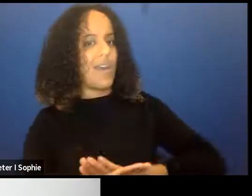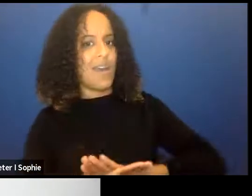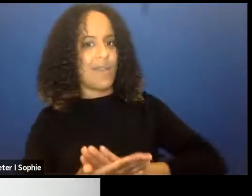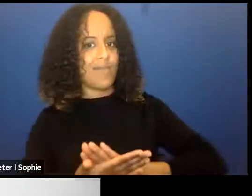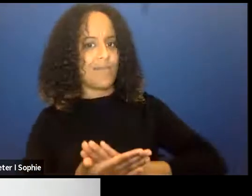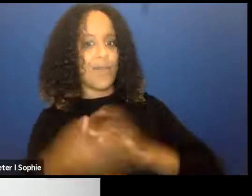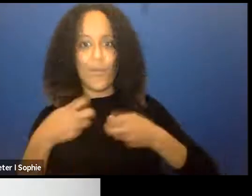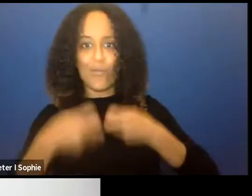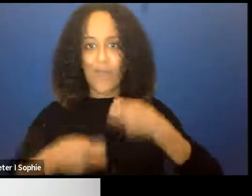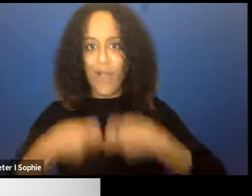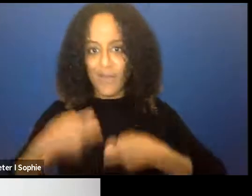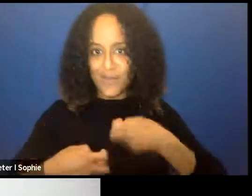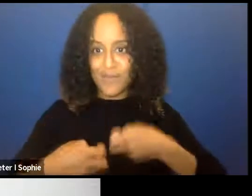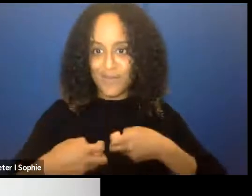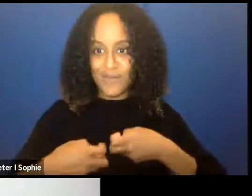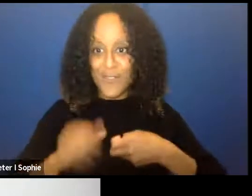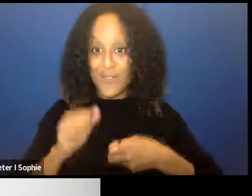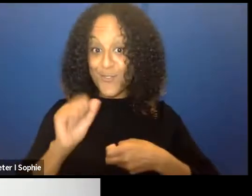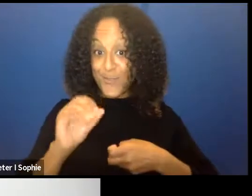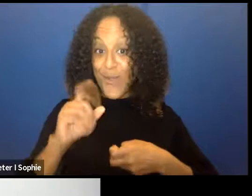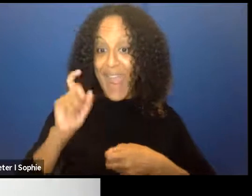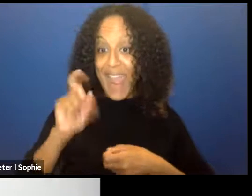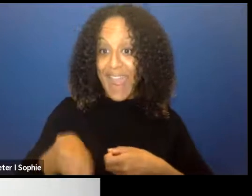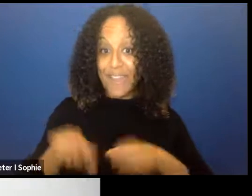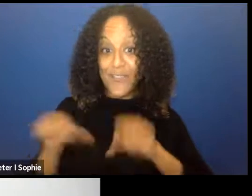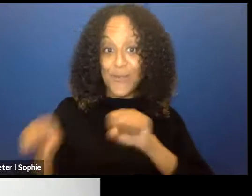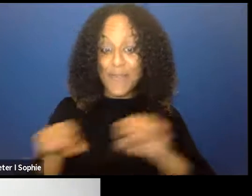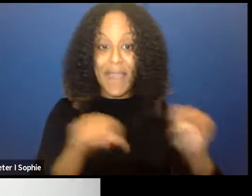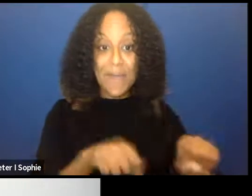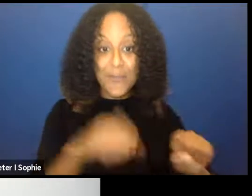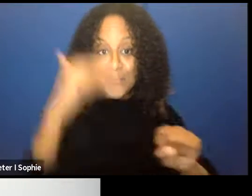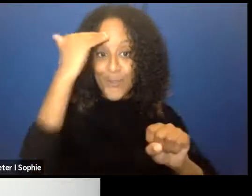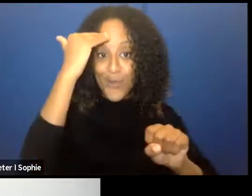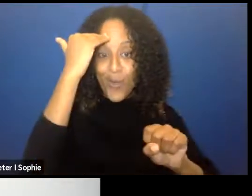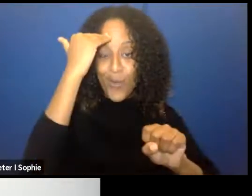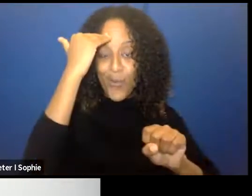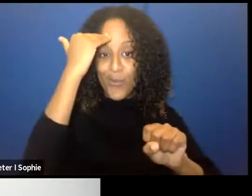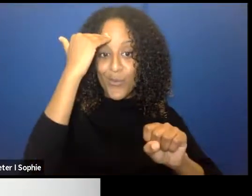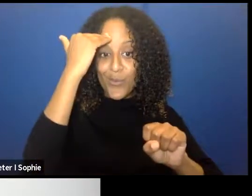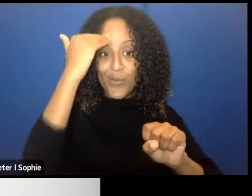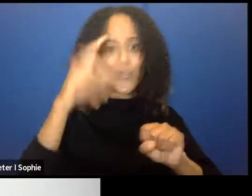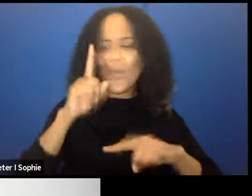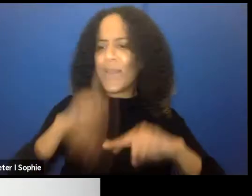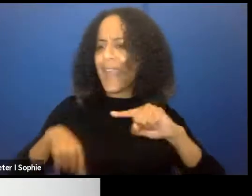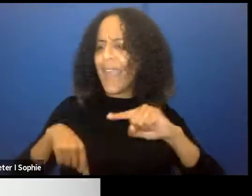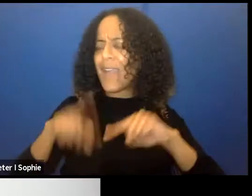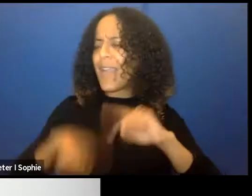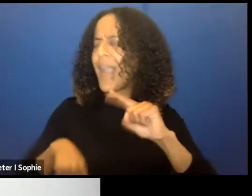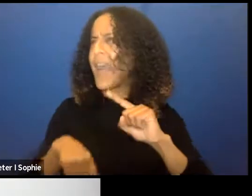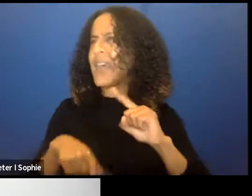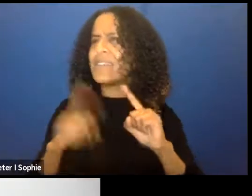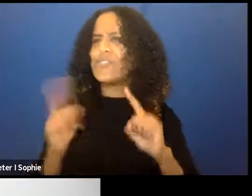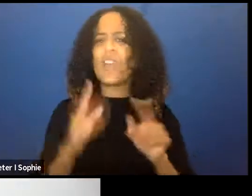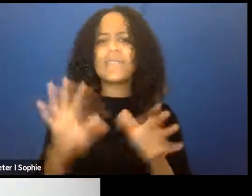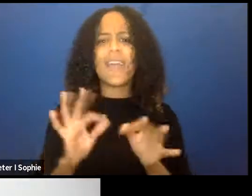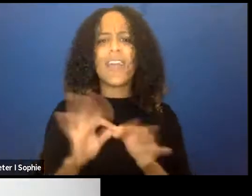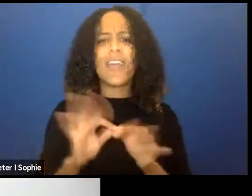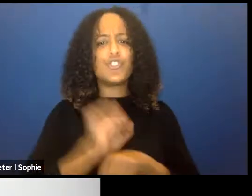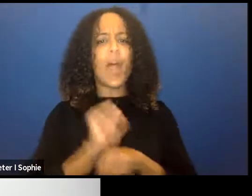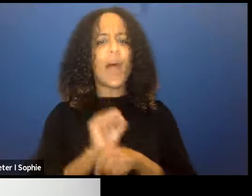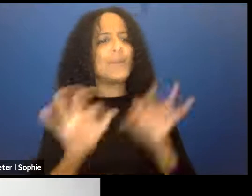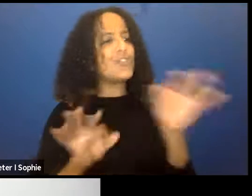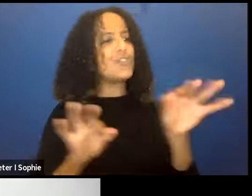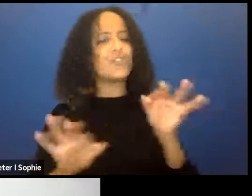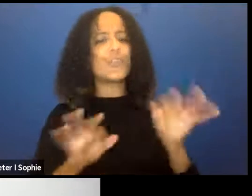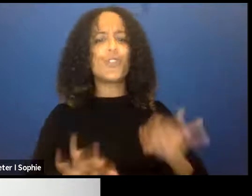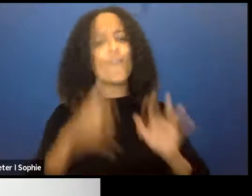problem. So I have to be able to know, because you can't say on a job description, for